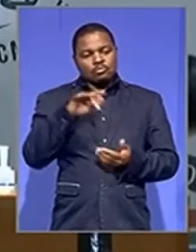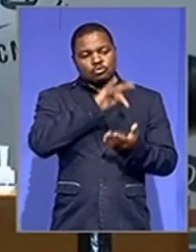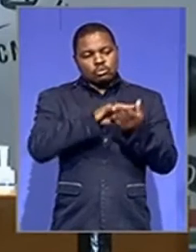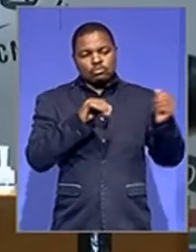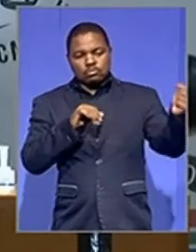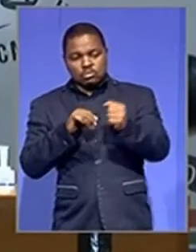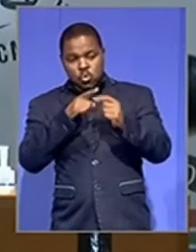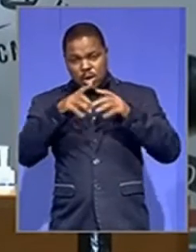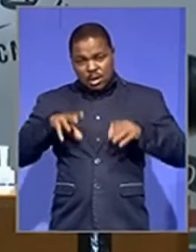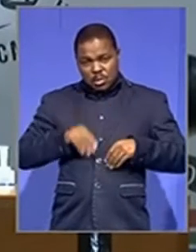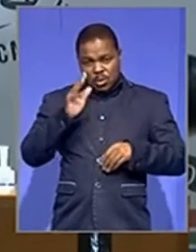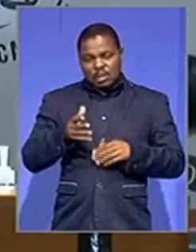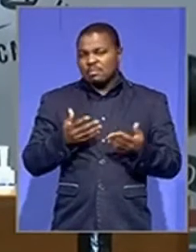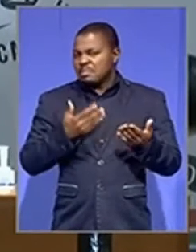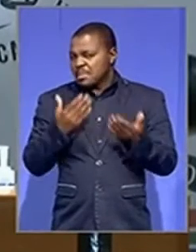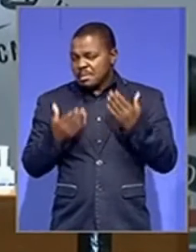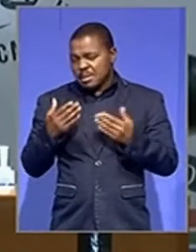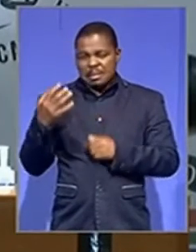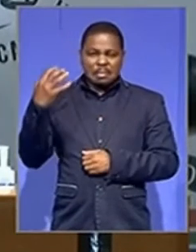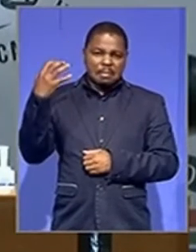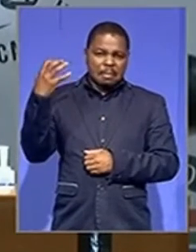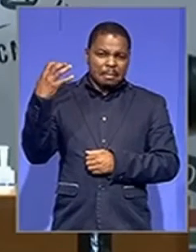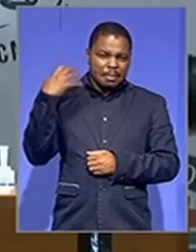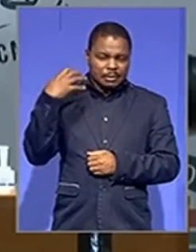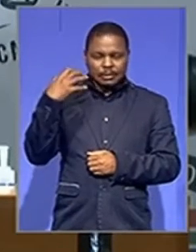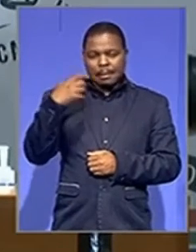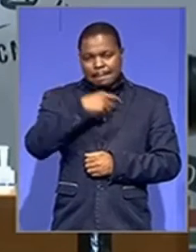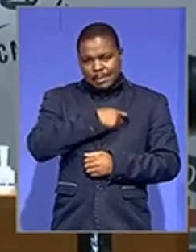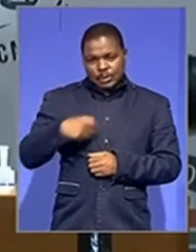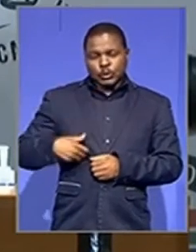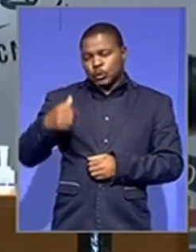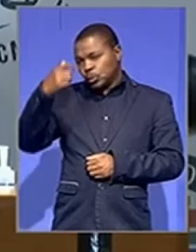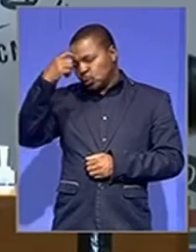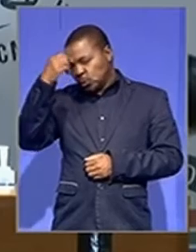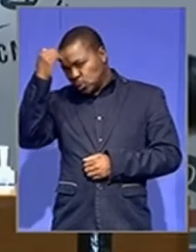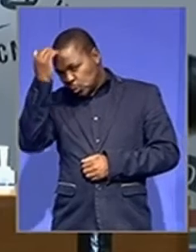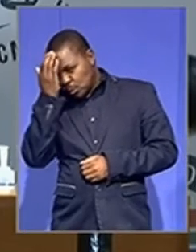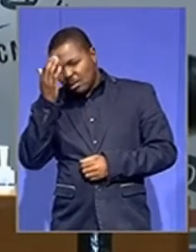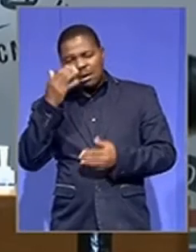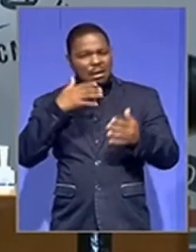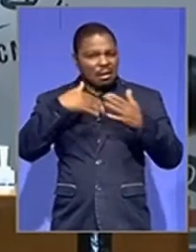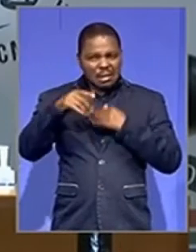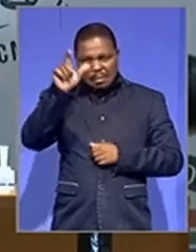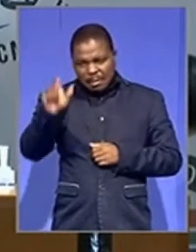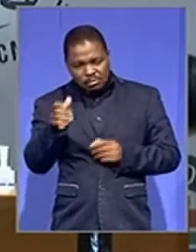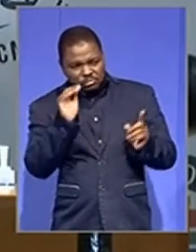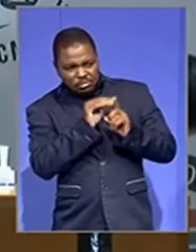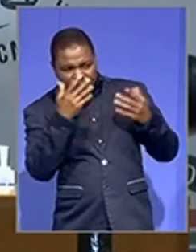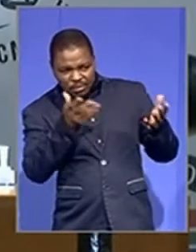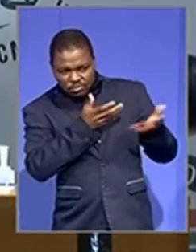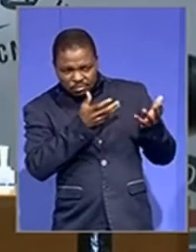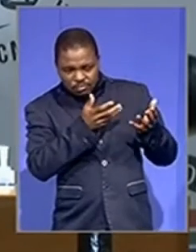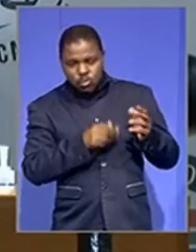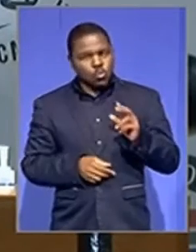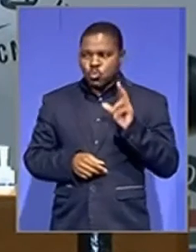whether it was President Zuma or anybody that might have spoken to you? No,